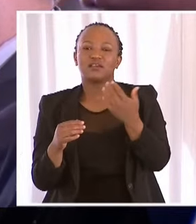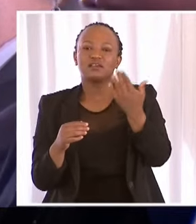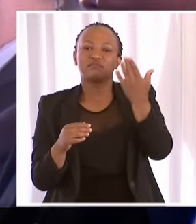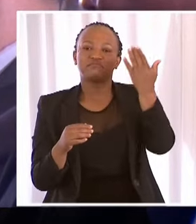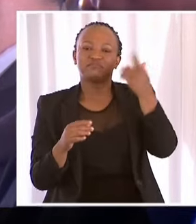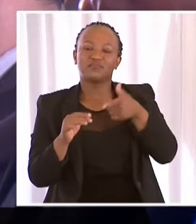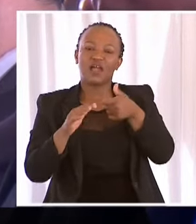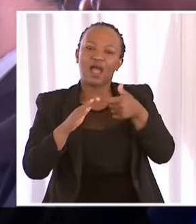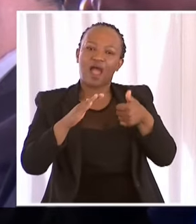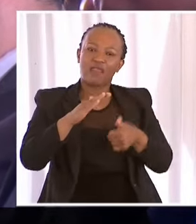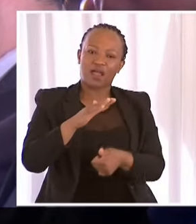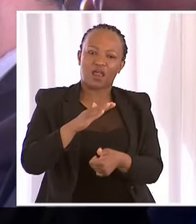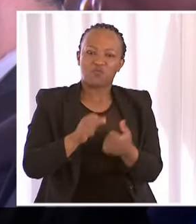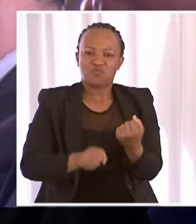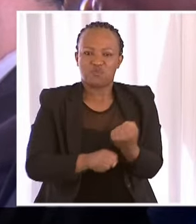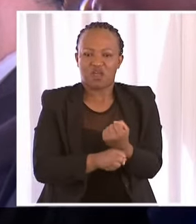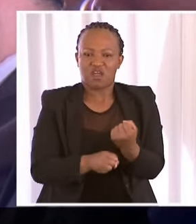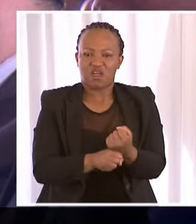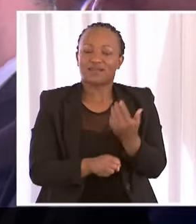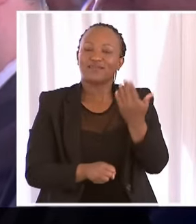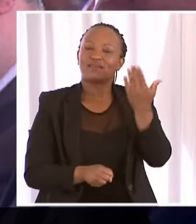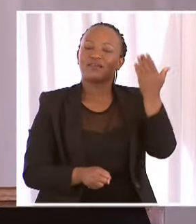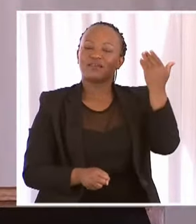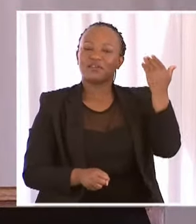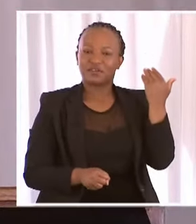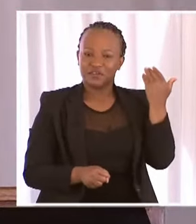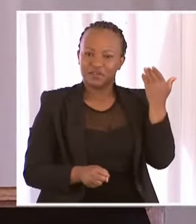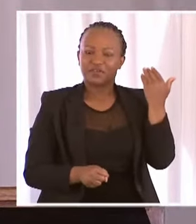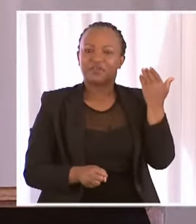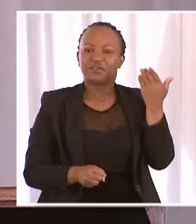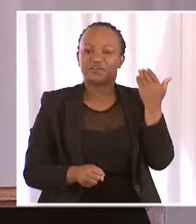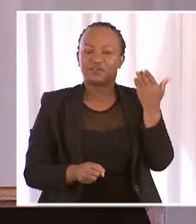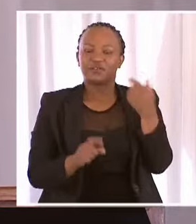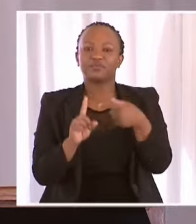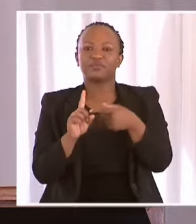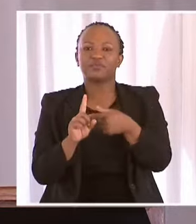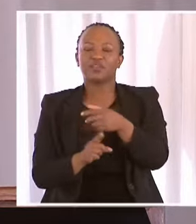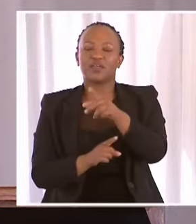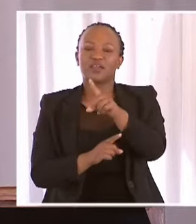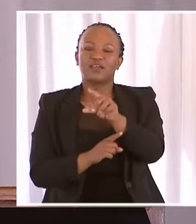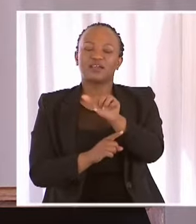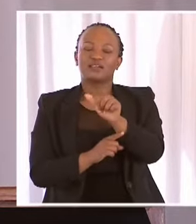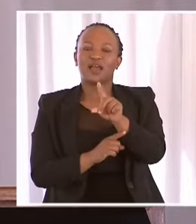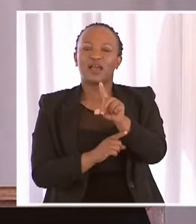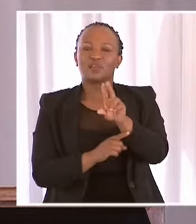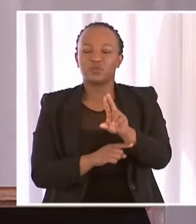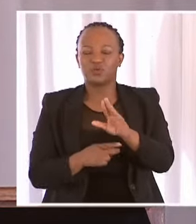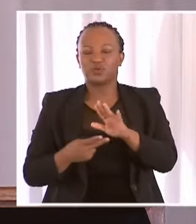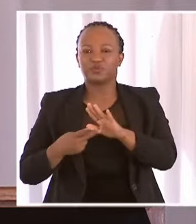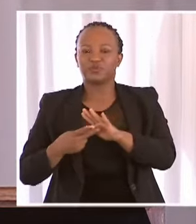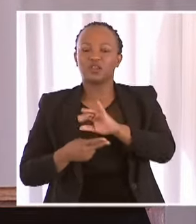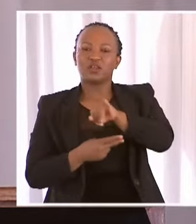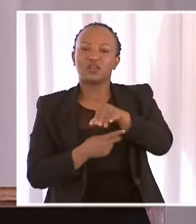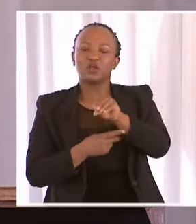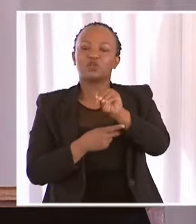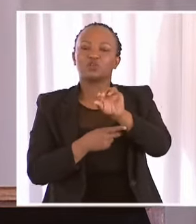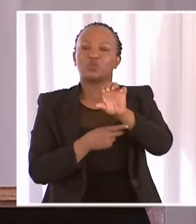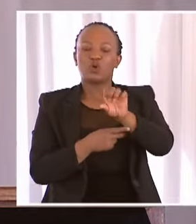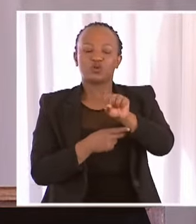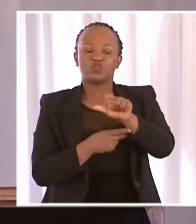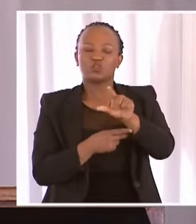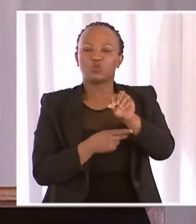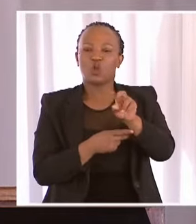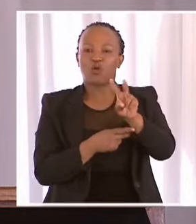the clandestine work. At first, Dr. Dadu, Joe Slovo, they were leading that. By the